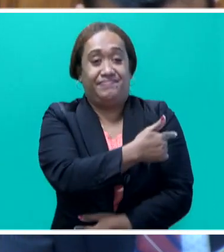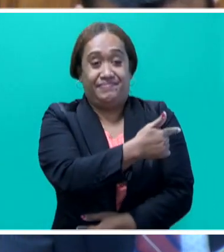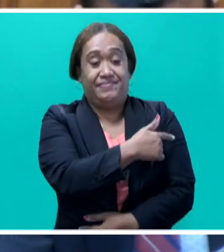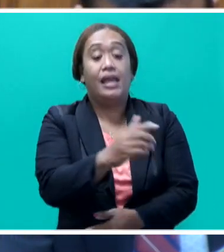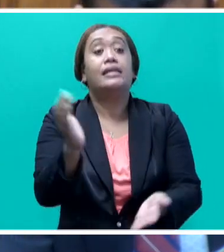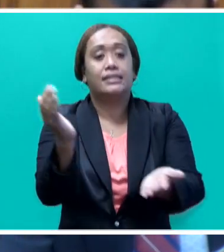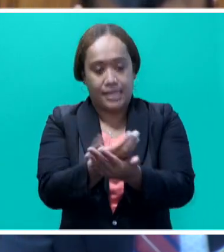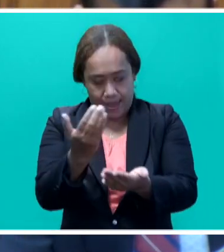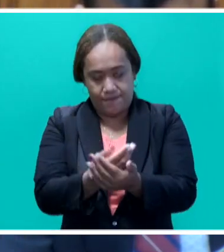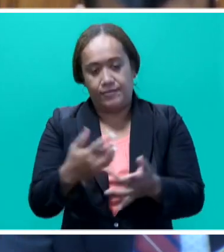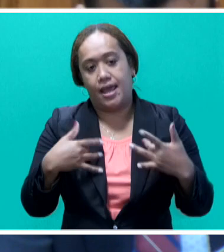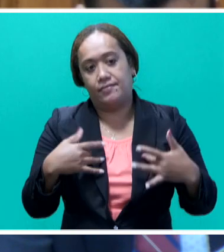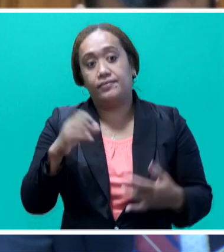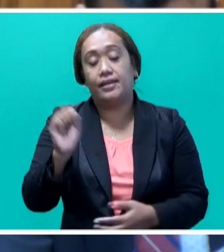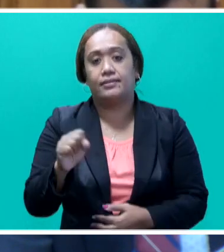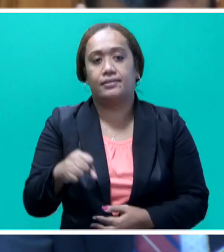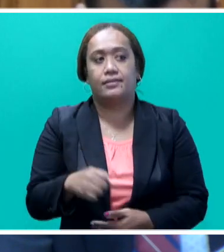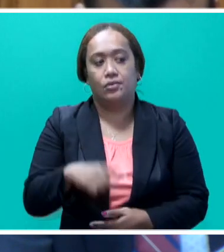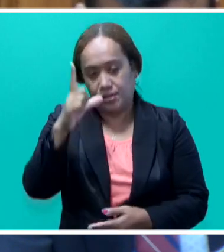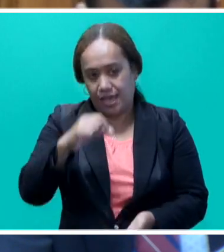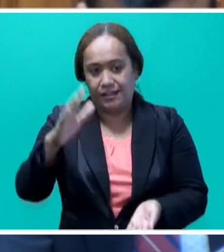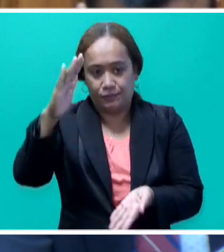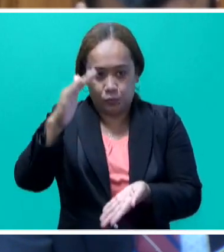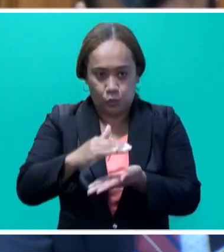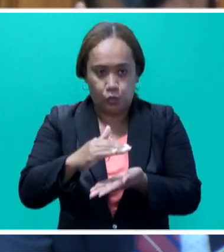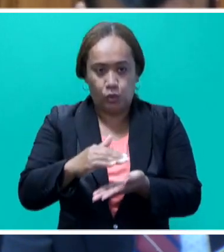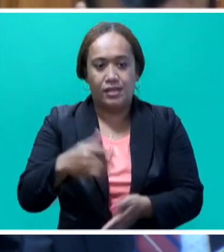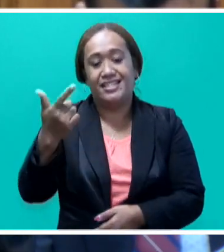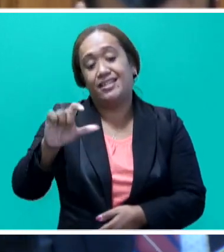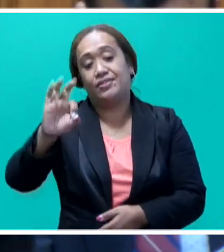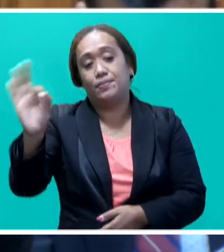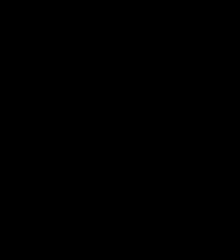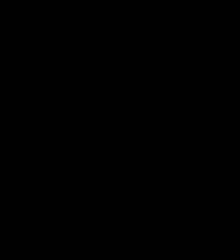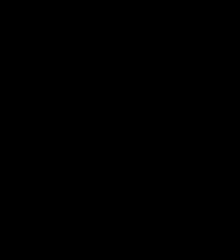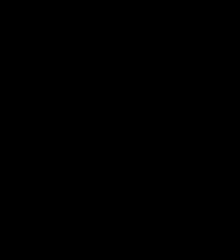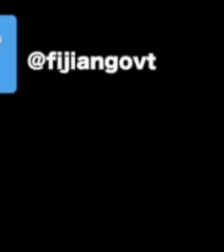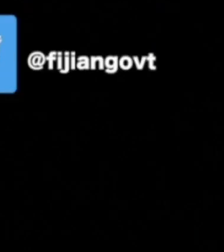does save lives, which also reduces transmission for up to 70%. Thank you, Honourable Speaker.